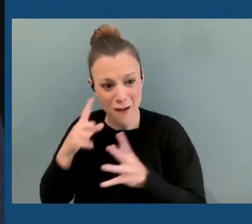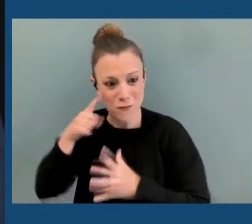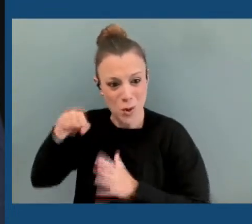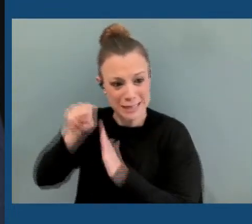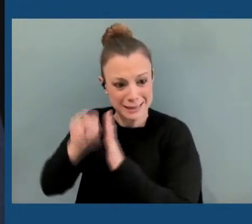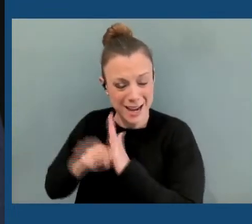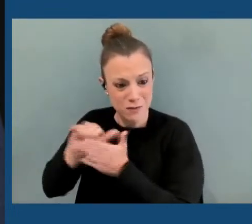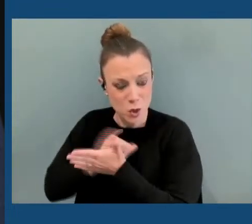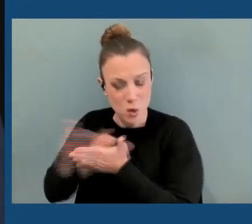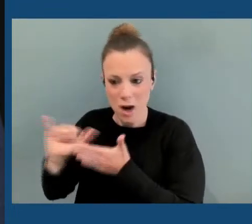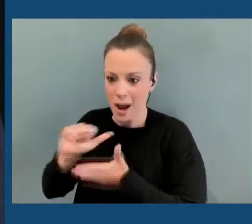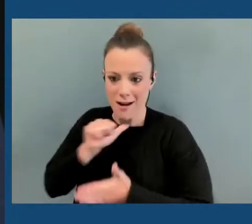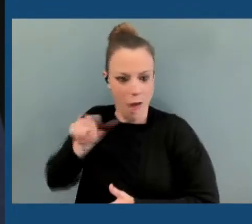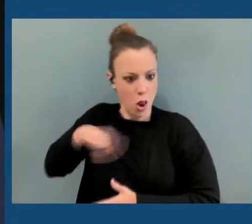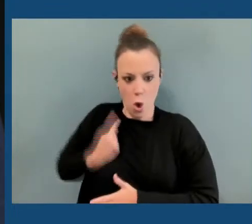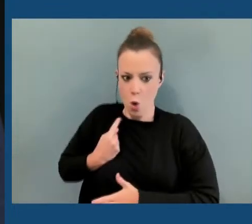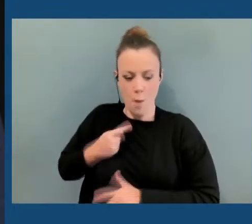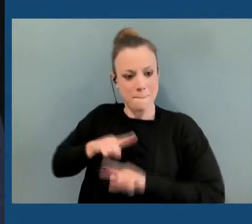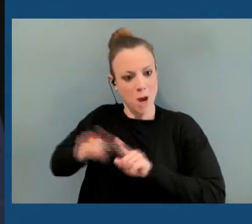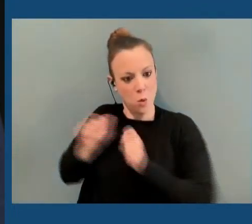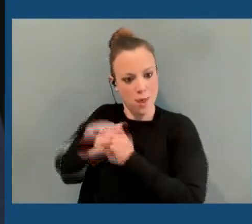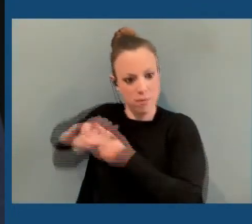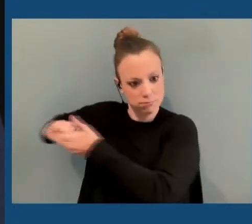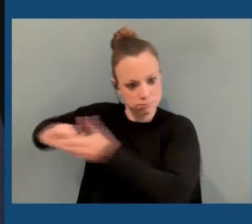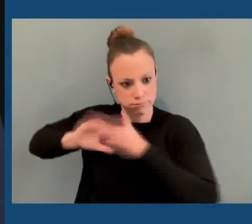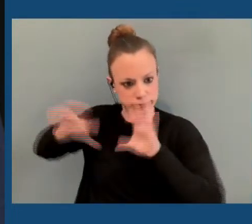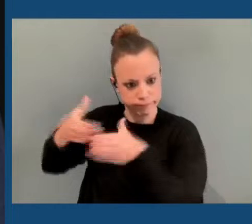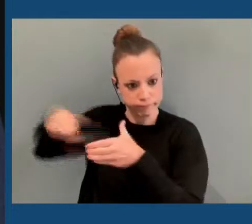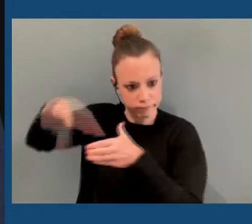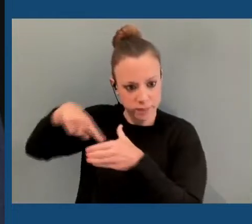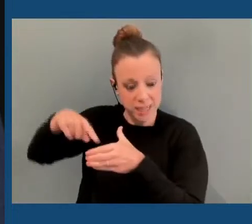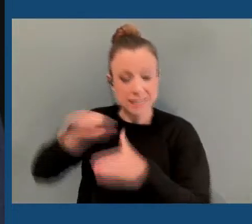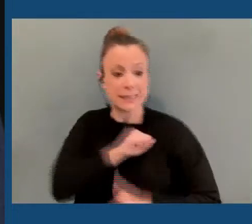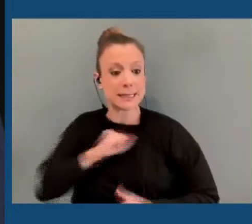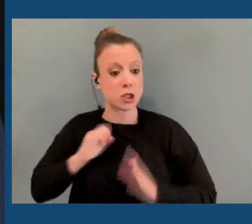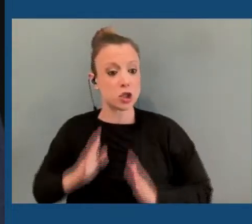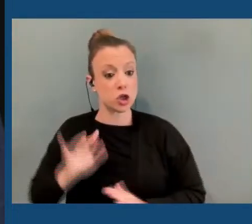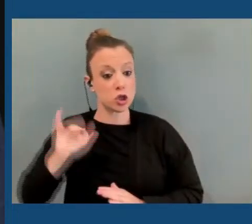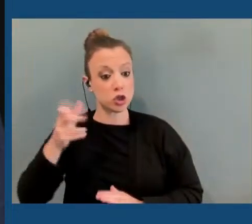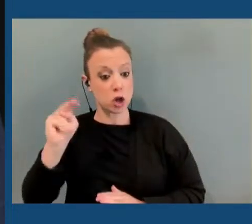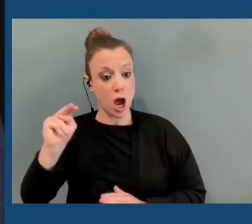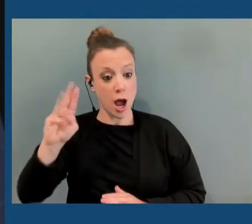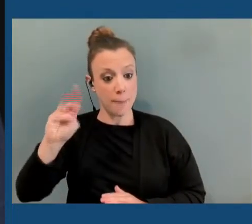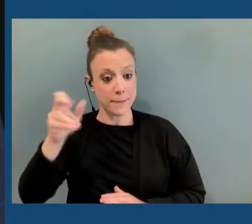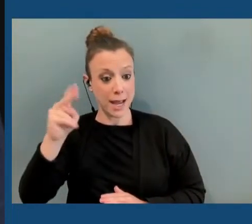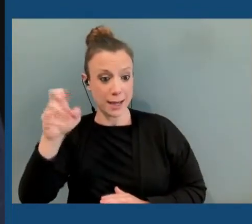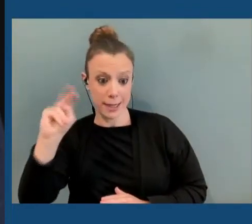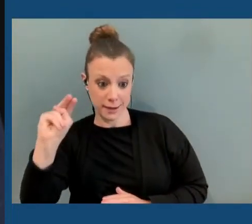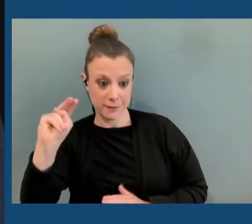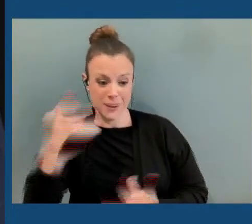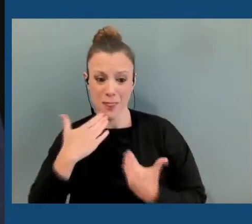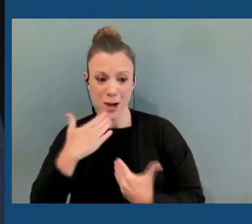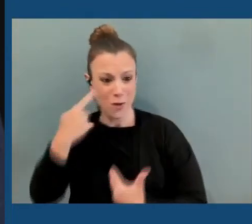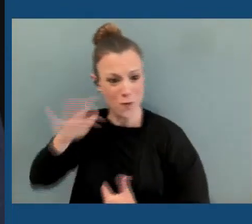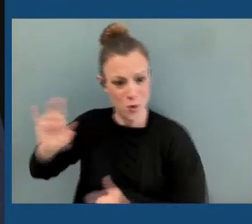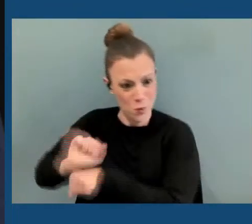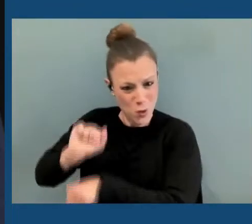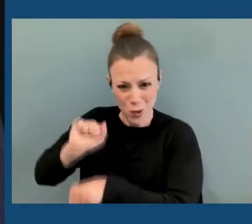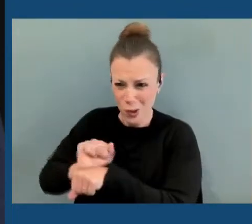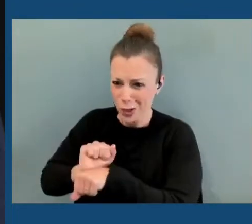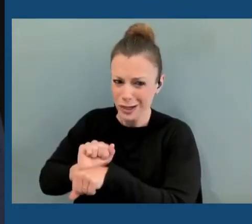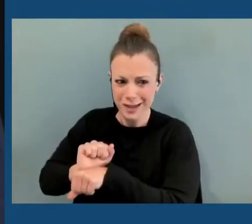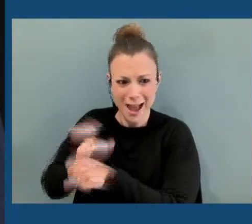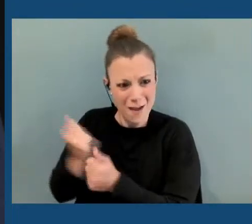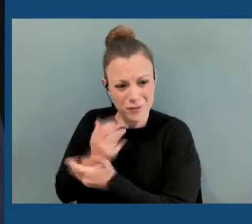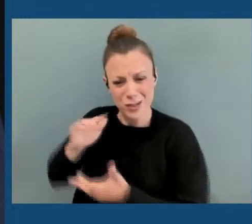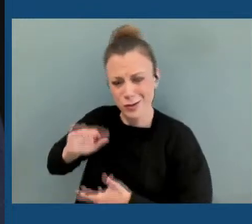individuals that represent this great community. In particular, I want to thank Senator John Mannion. Thank you for all you've done for us. Incredible ally, great